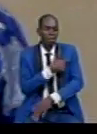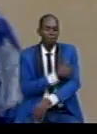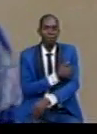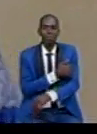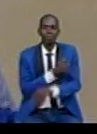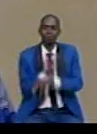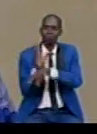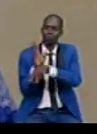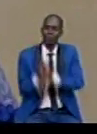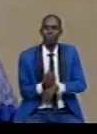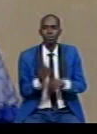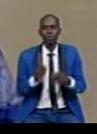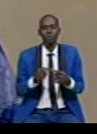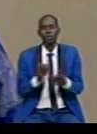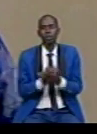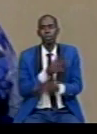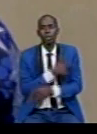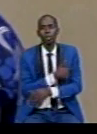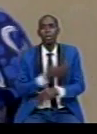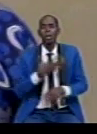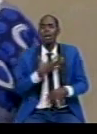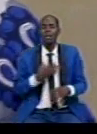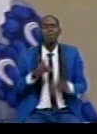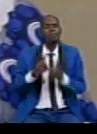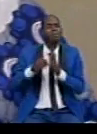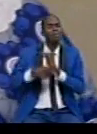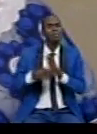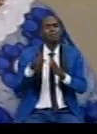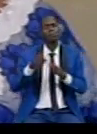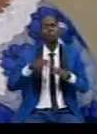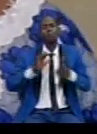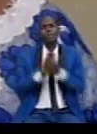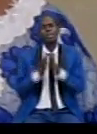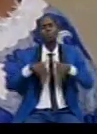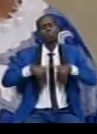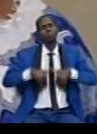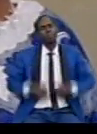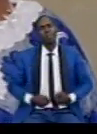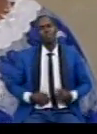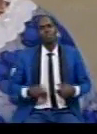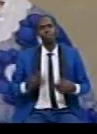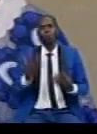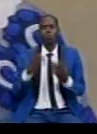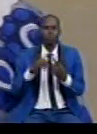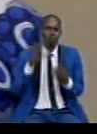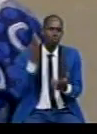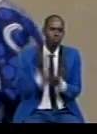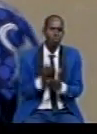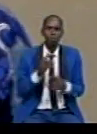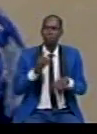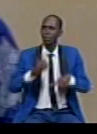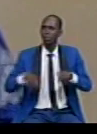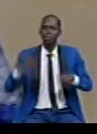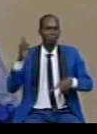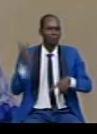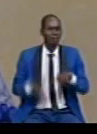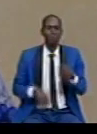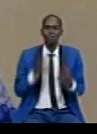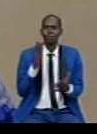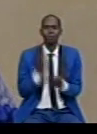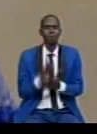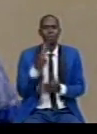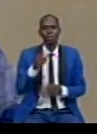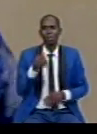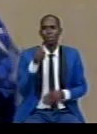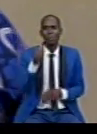At a time, I became tired of it. I thought I could do away with it by myself, but to no avail.